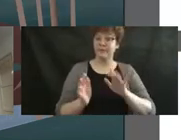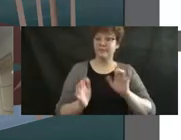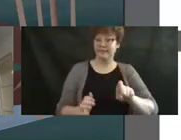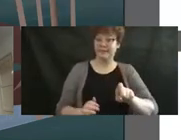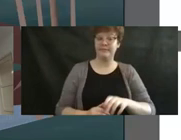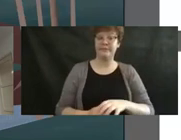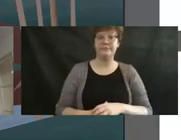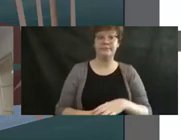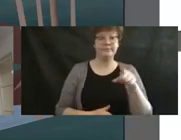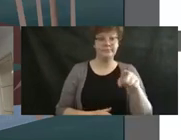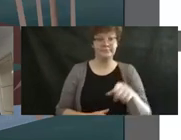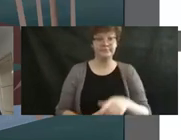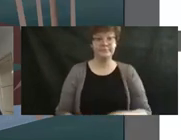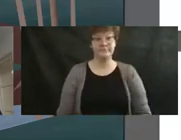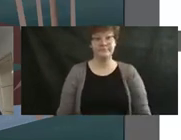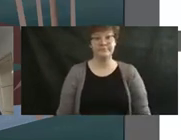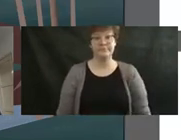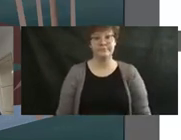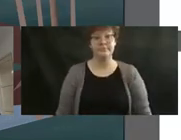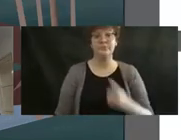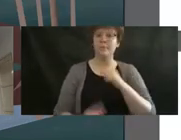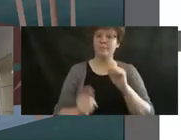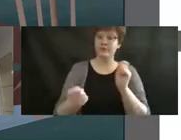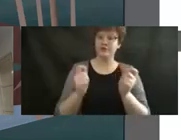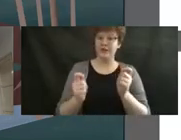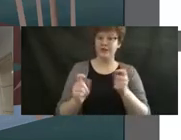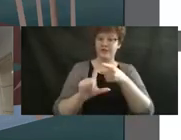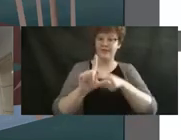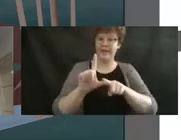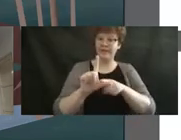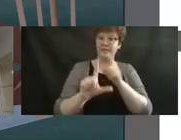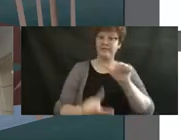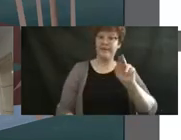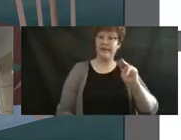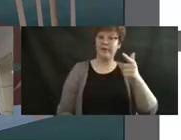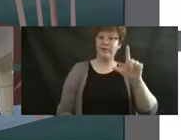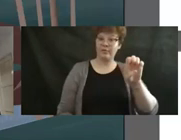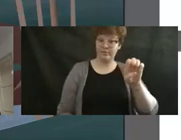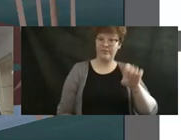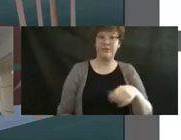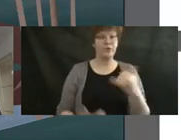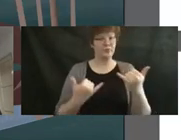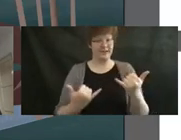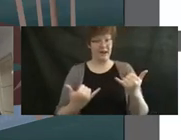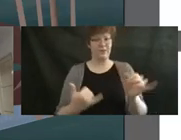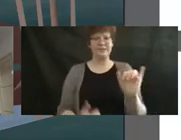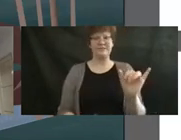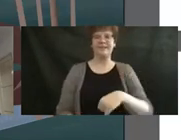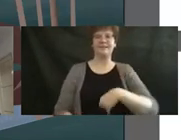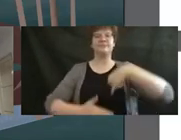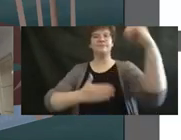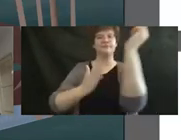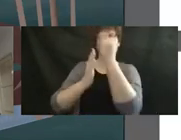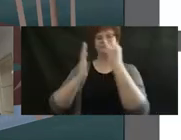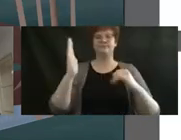do is I'm going to change the angle of it. Because right now it's sort of like a calligraphic brush, and I'm going to set it, I'm going to name